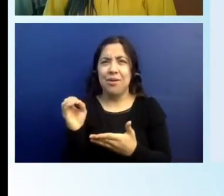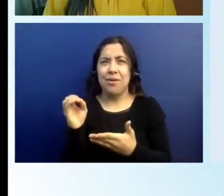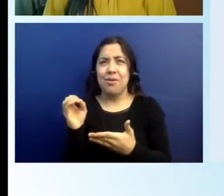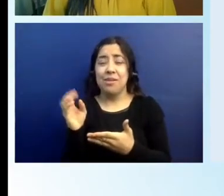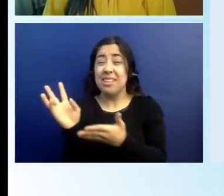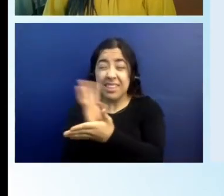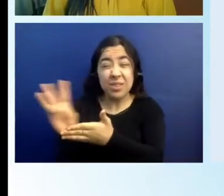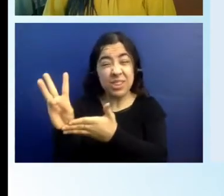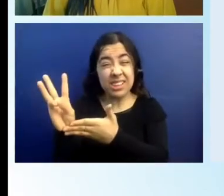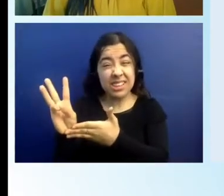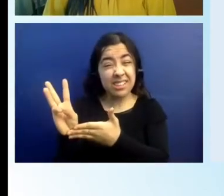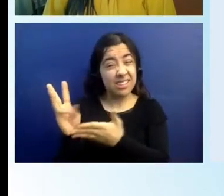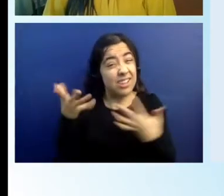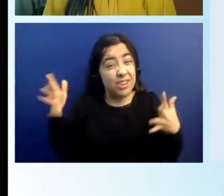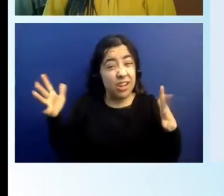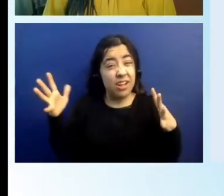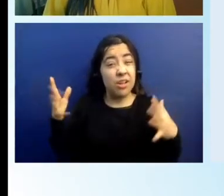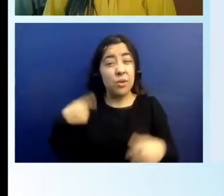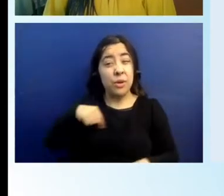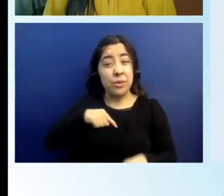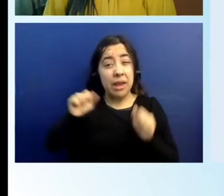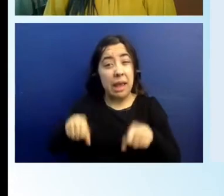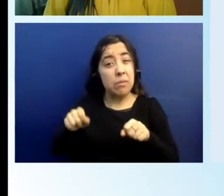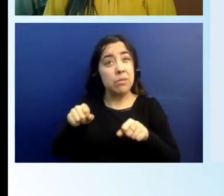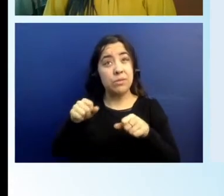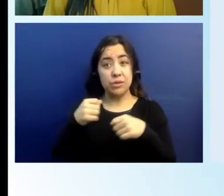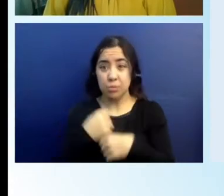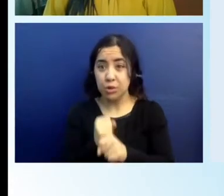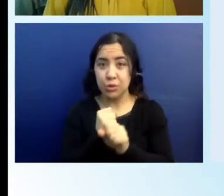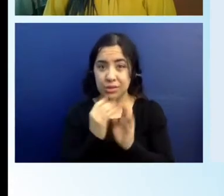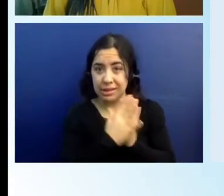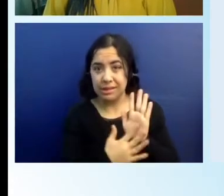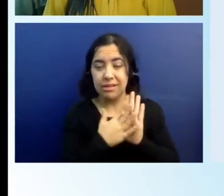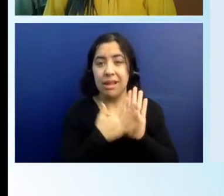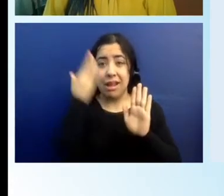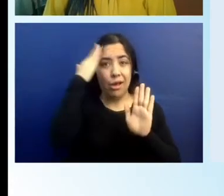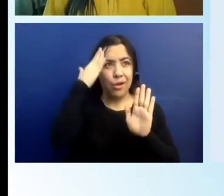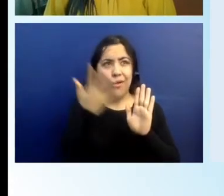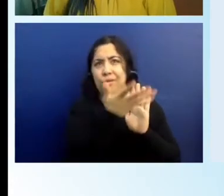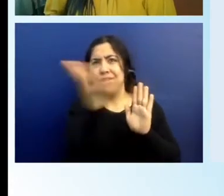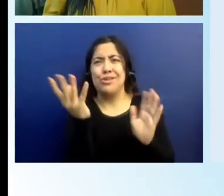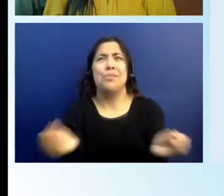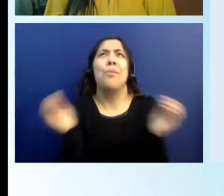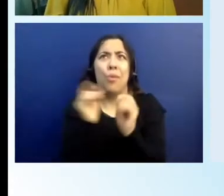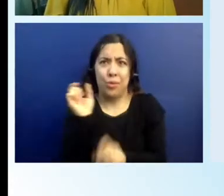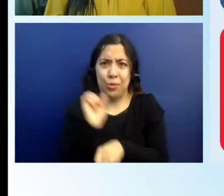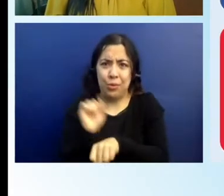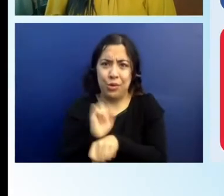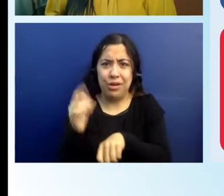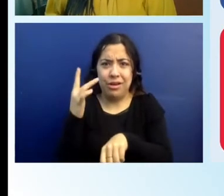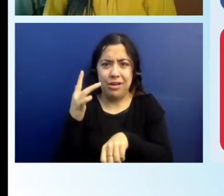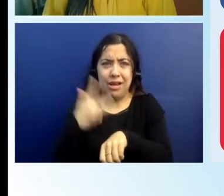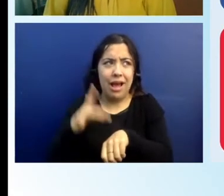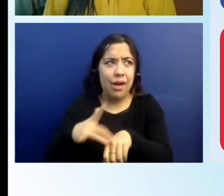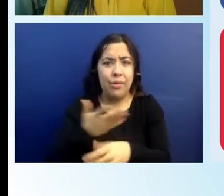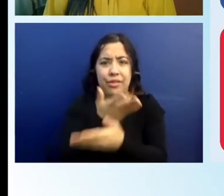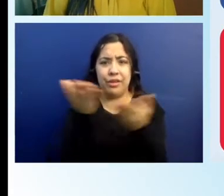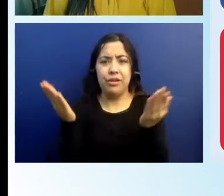6 weeks that, you know, we were able to produce this. And I know there's more work out there. I know that